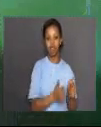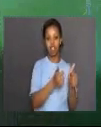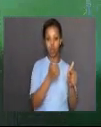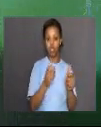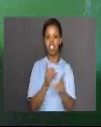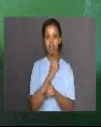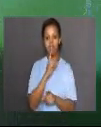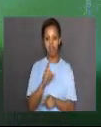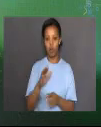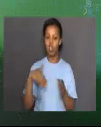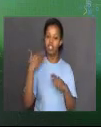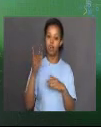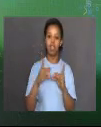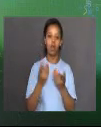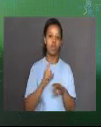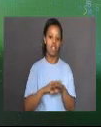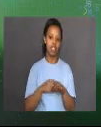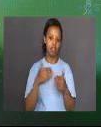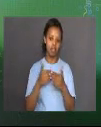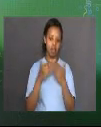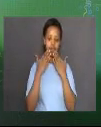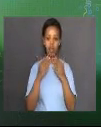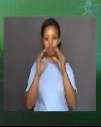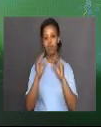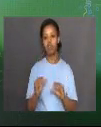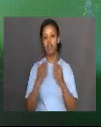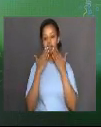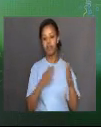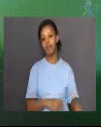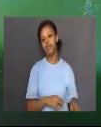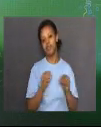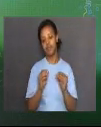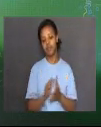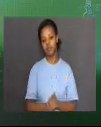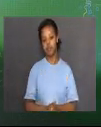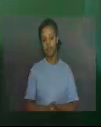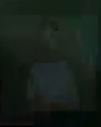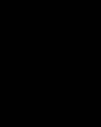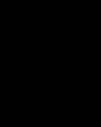Until next lesson, thank you, teacher. Thank you, students.